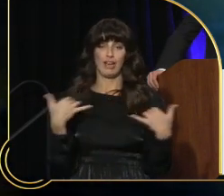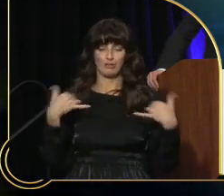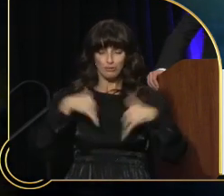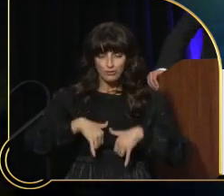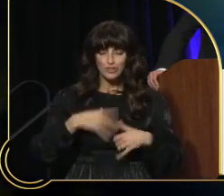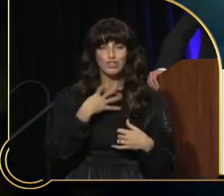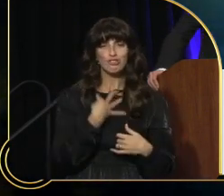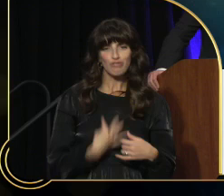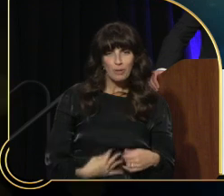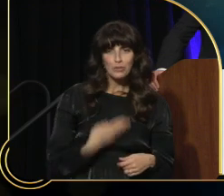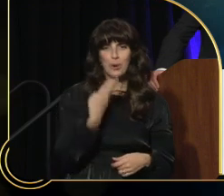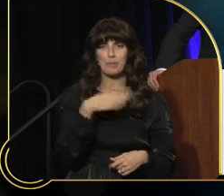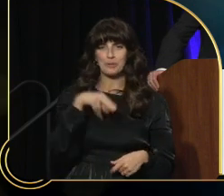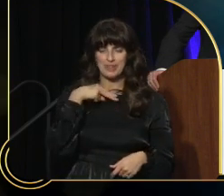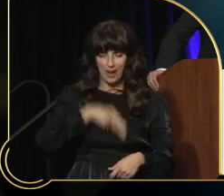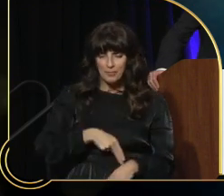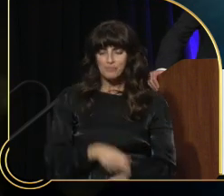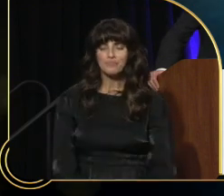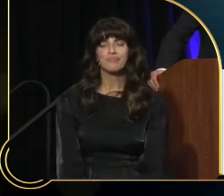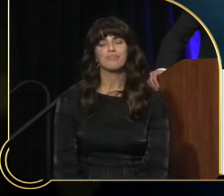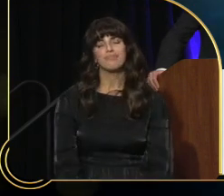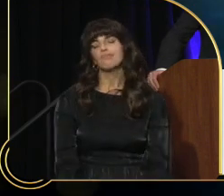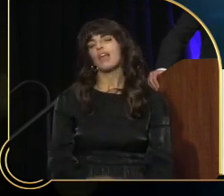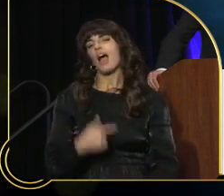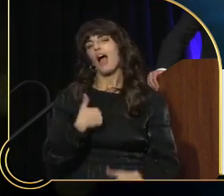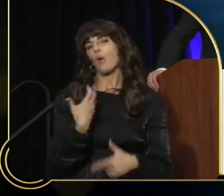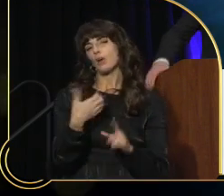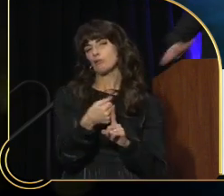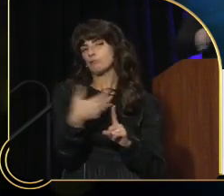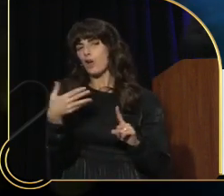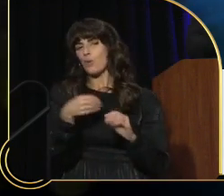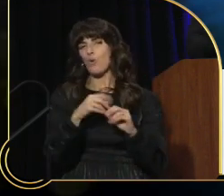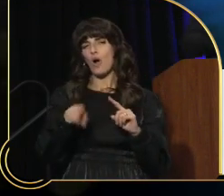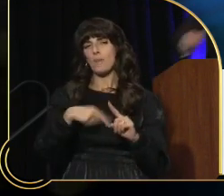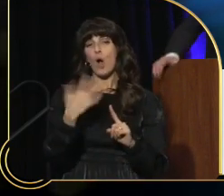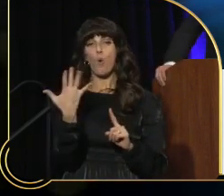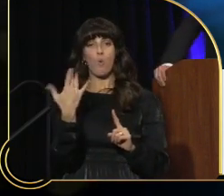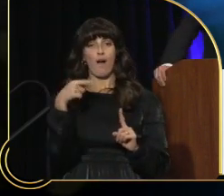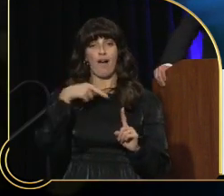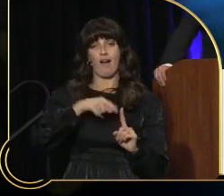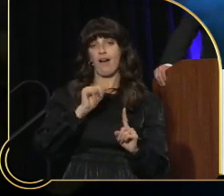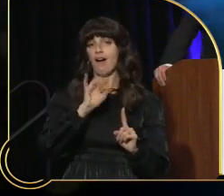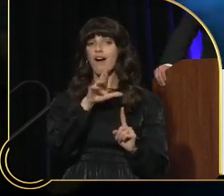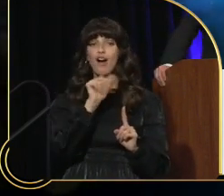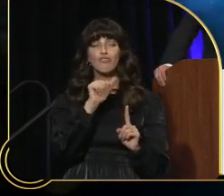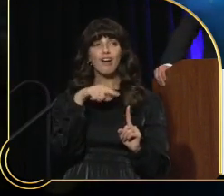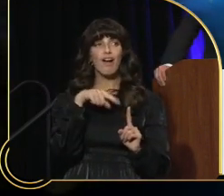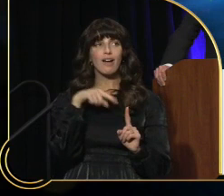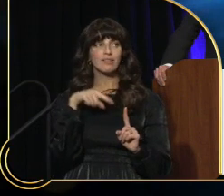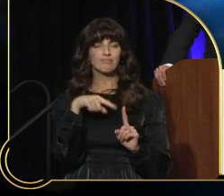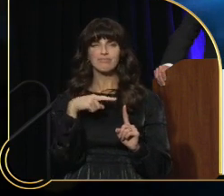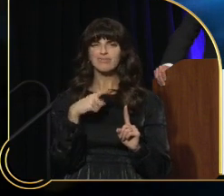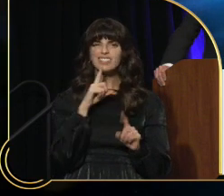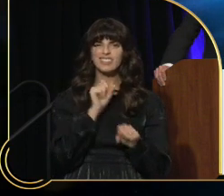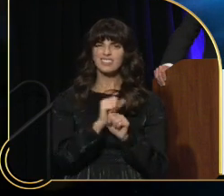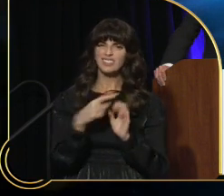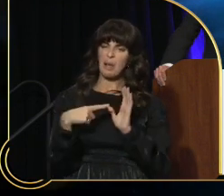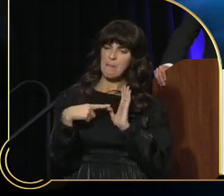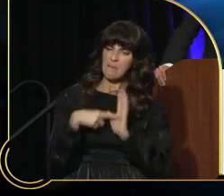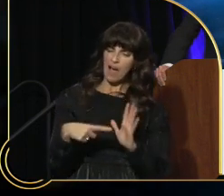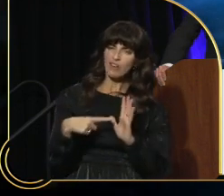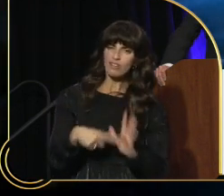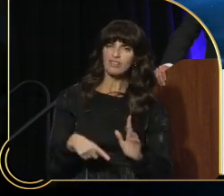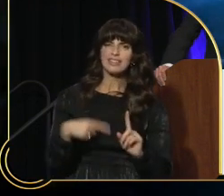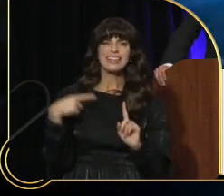tie. And I want to tell you a little bit about why Ira is, for me, a model. He's